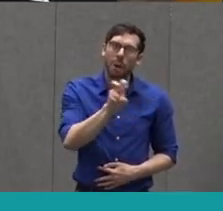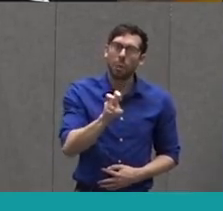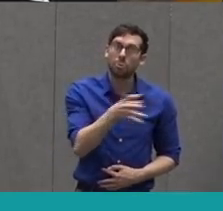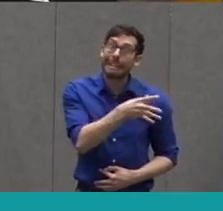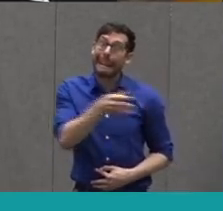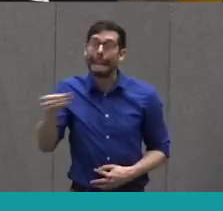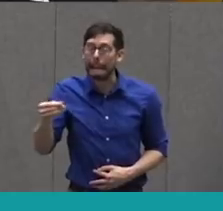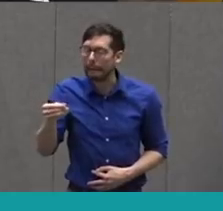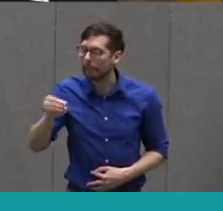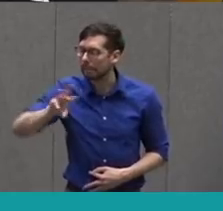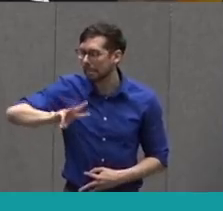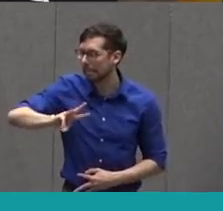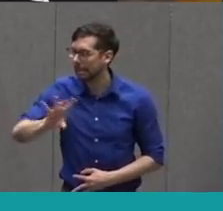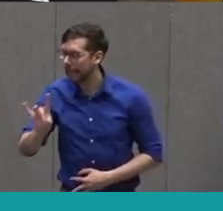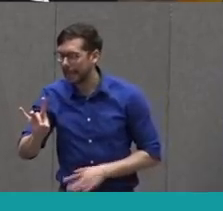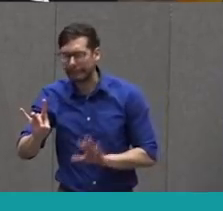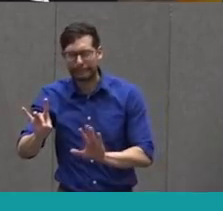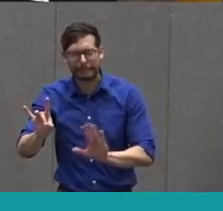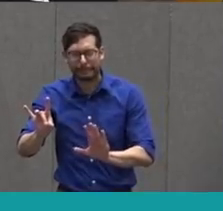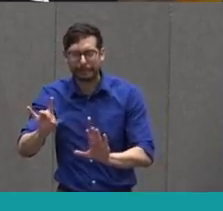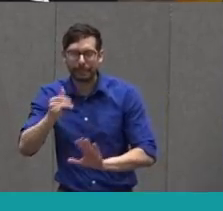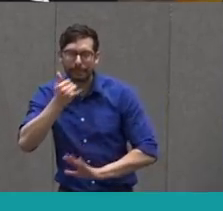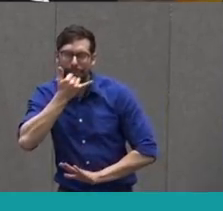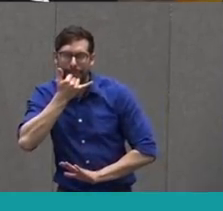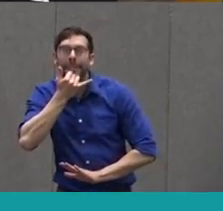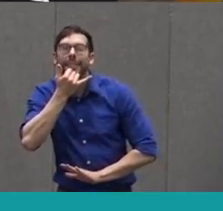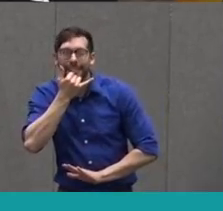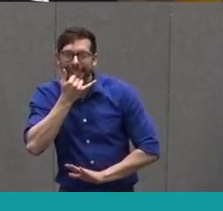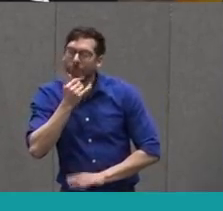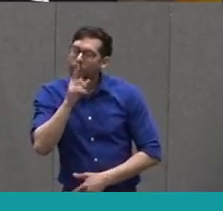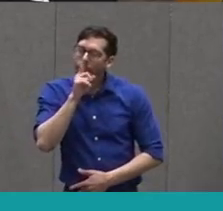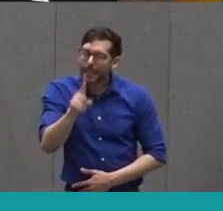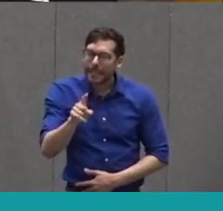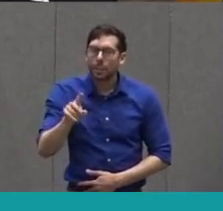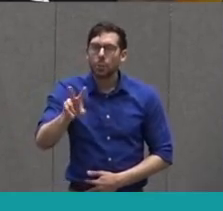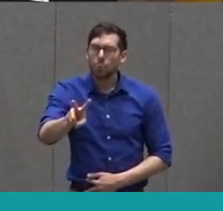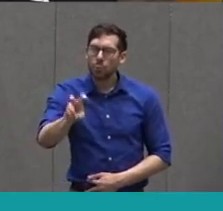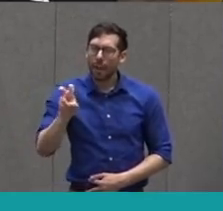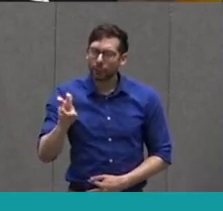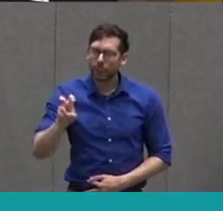268. Okay. Again, we're going to be looking at